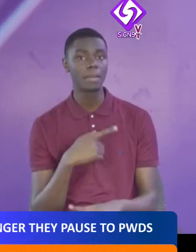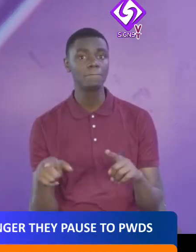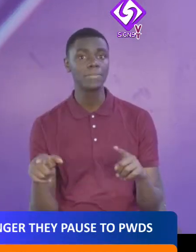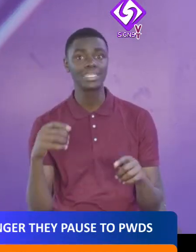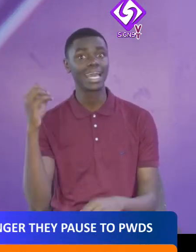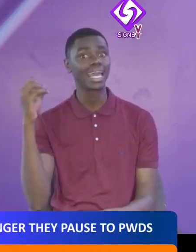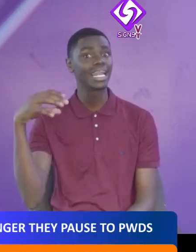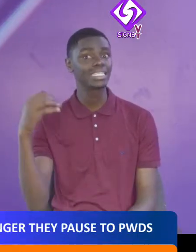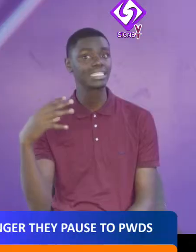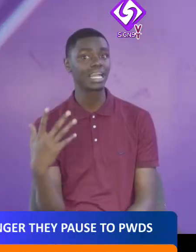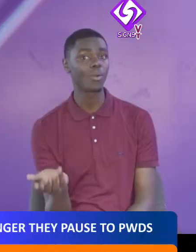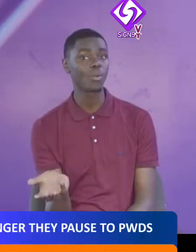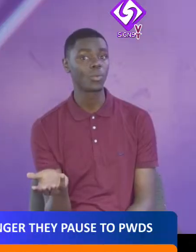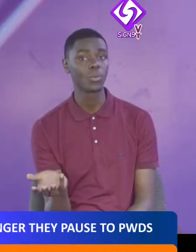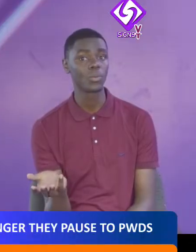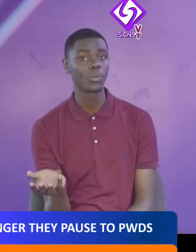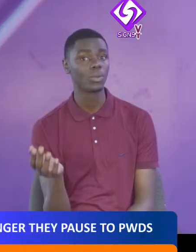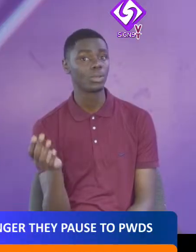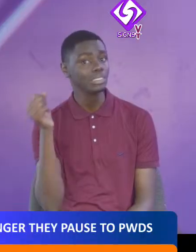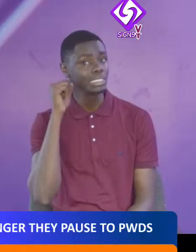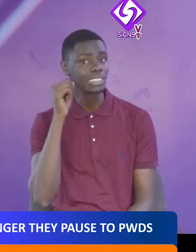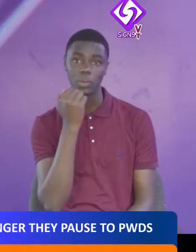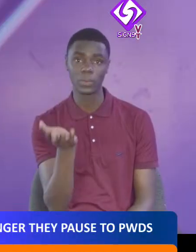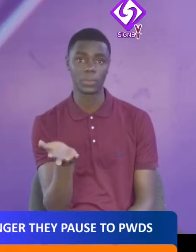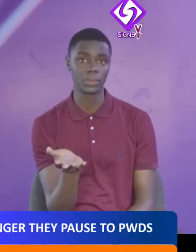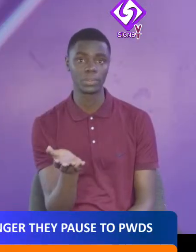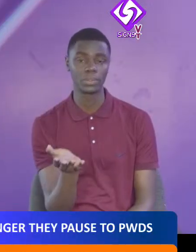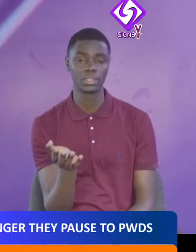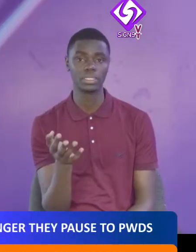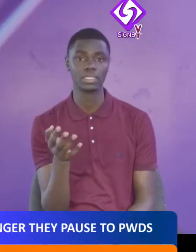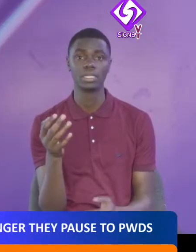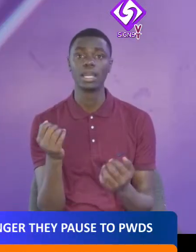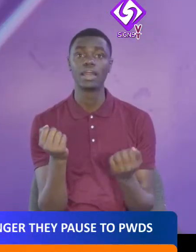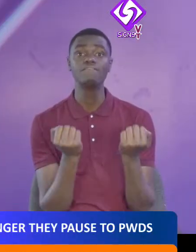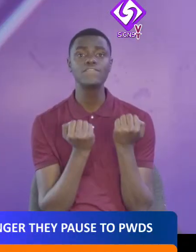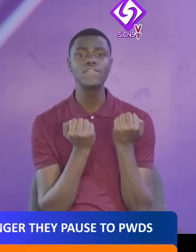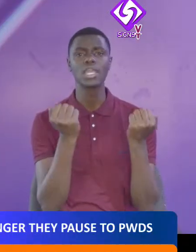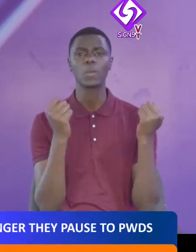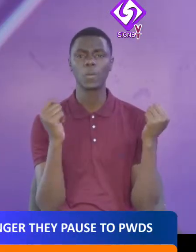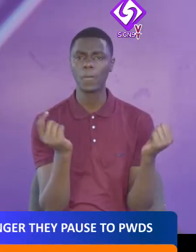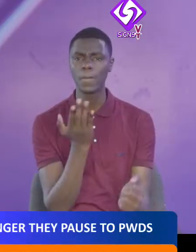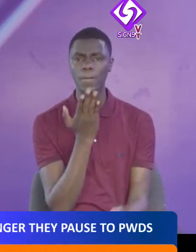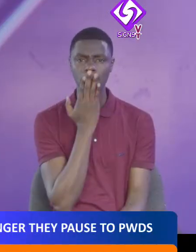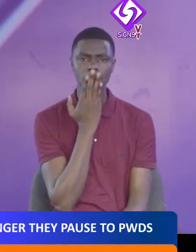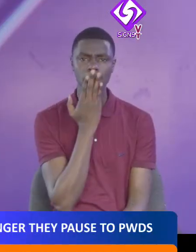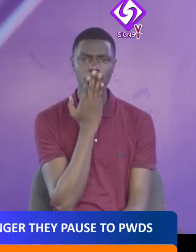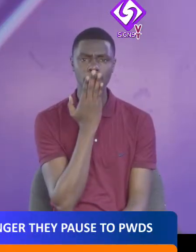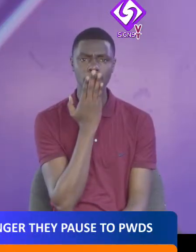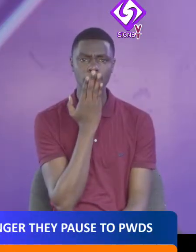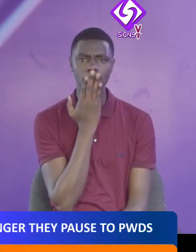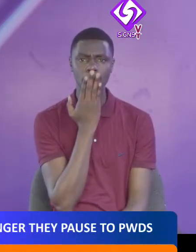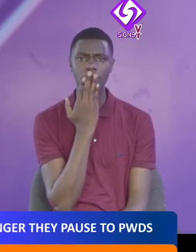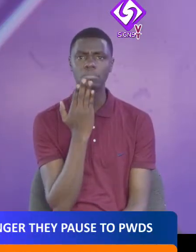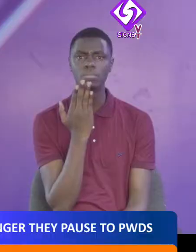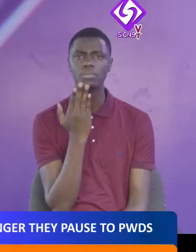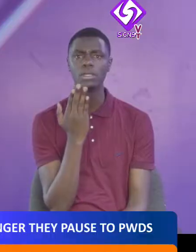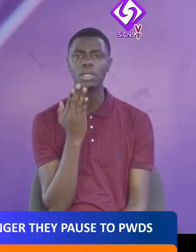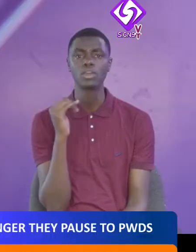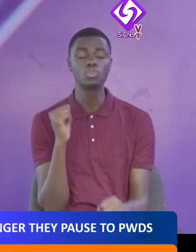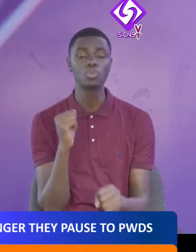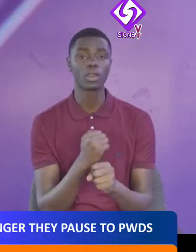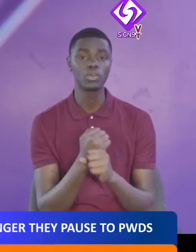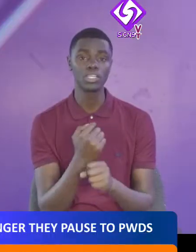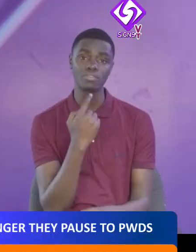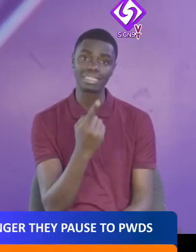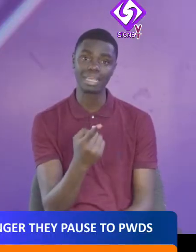electric vehicle? Yeah. Those vehicles are so silent that there's no chance you are going to tell that